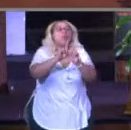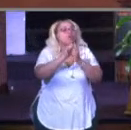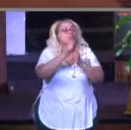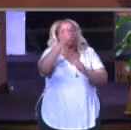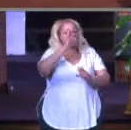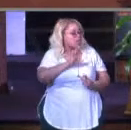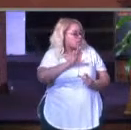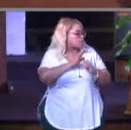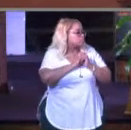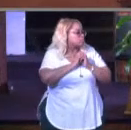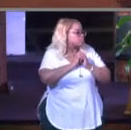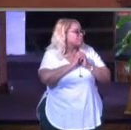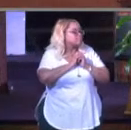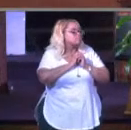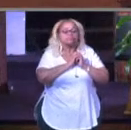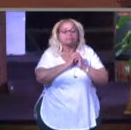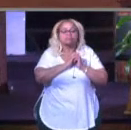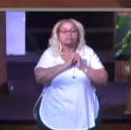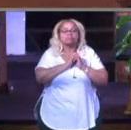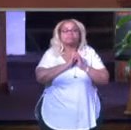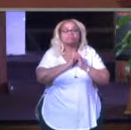with God.